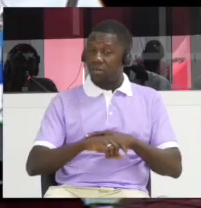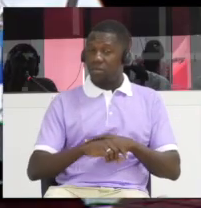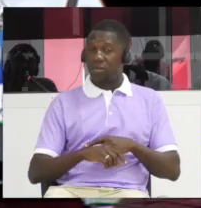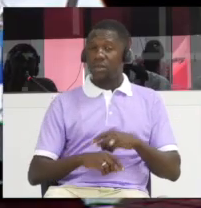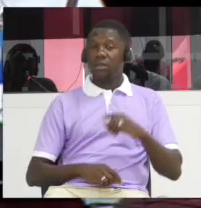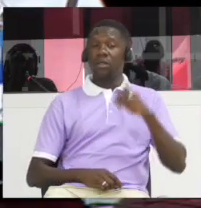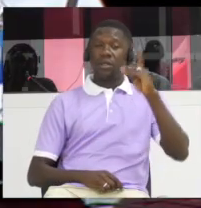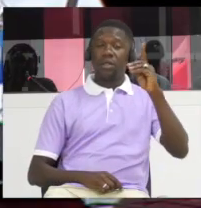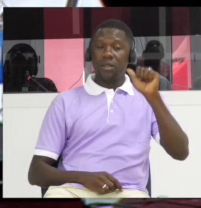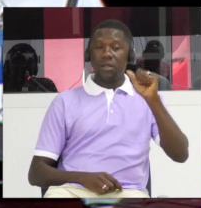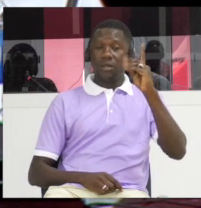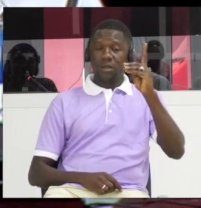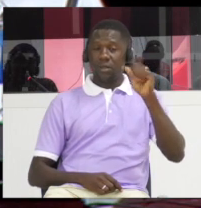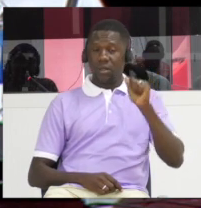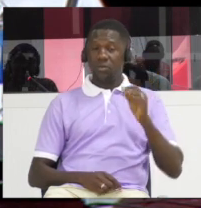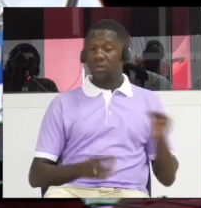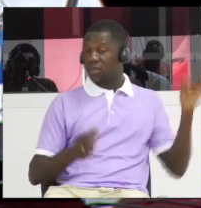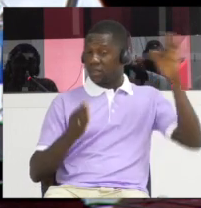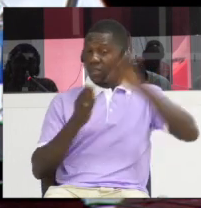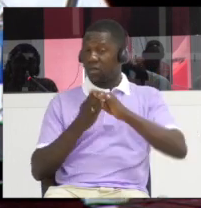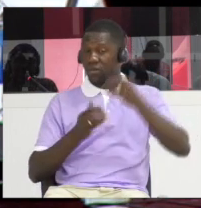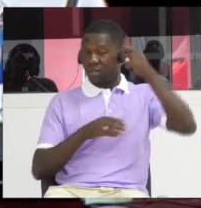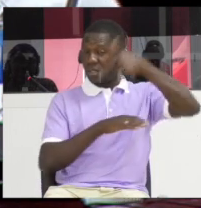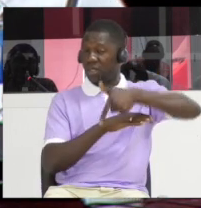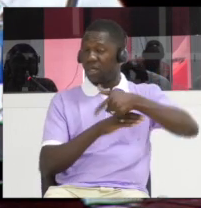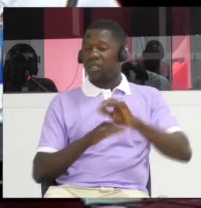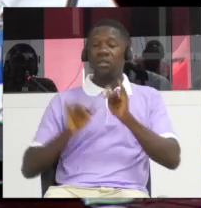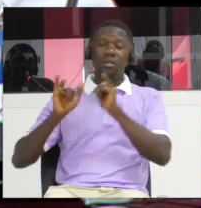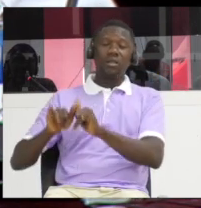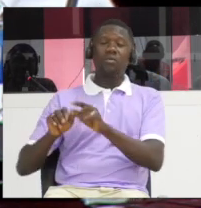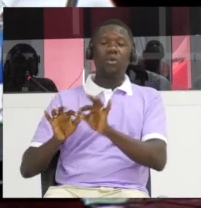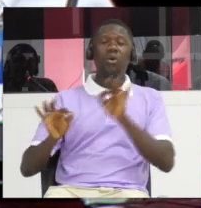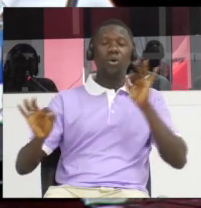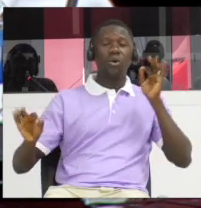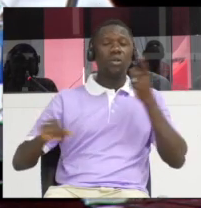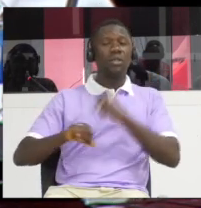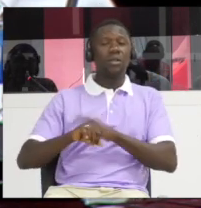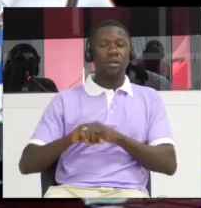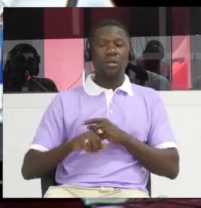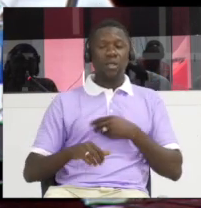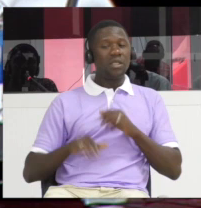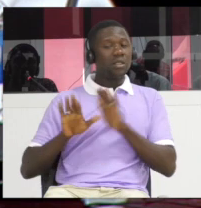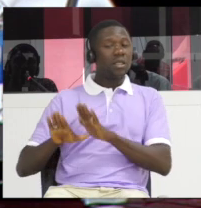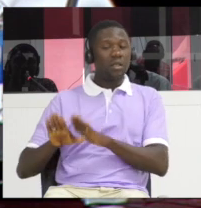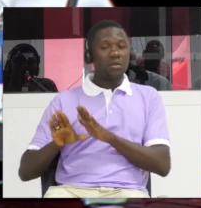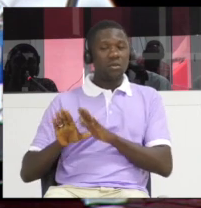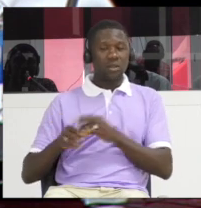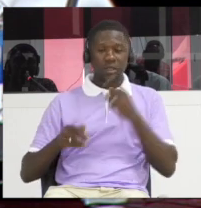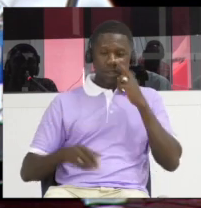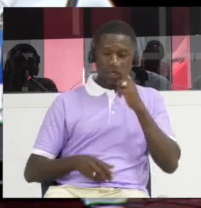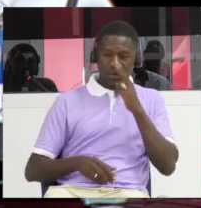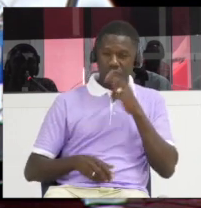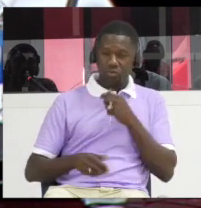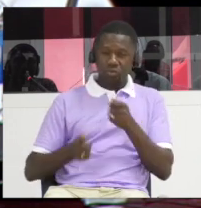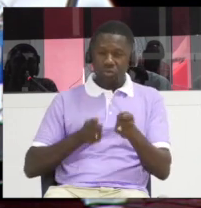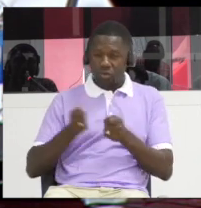often, Colonel Dada would travel to Nigeria and stay for long periods on the pretext of trying to